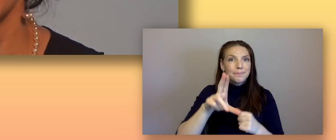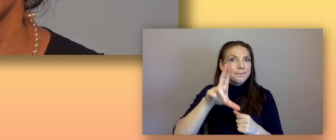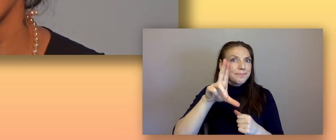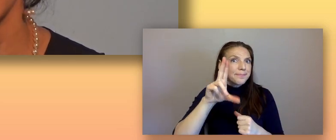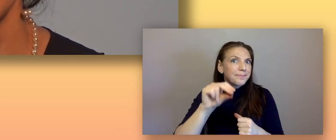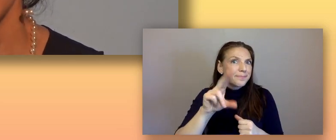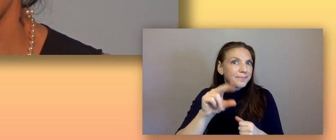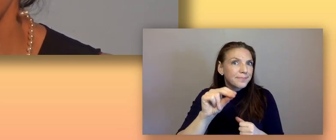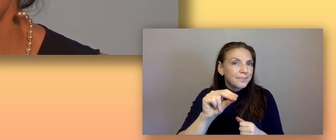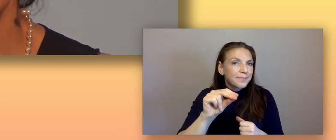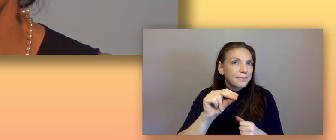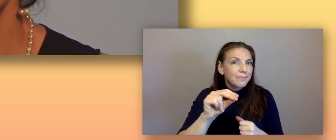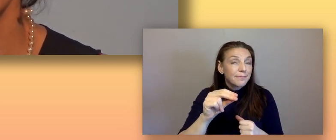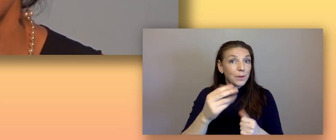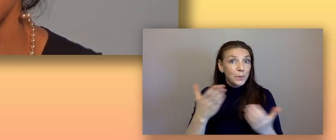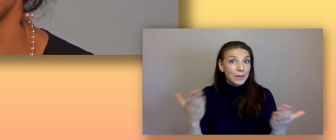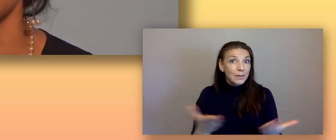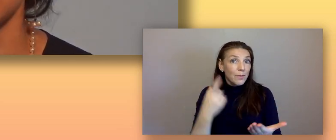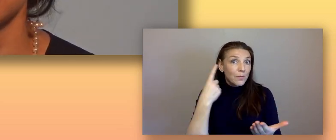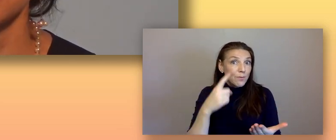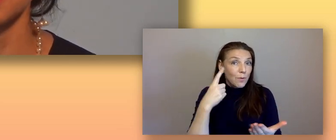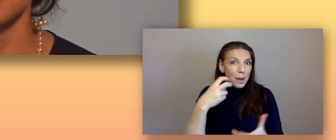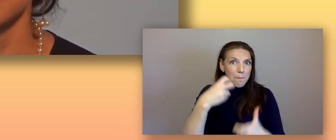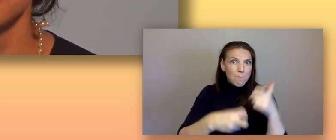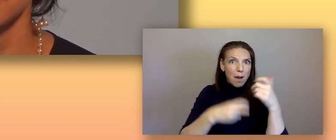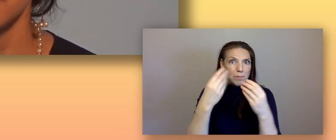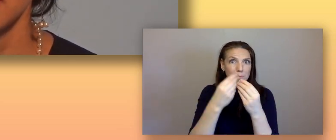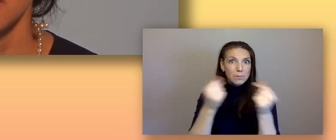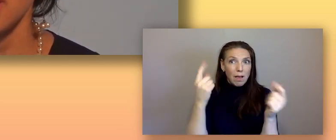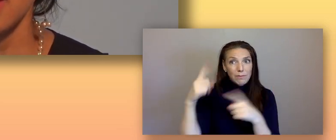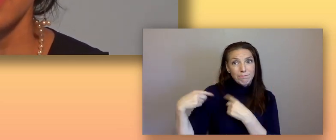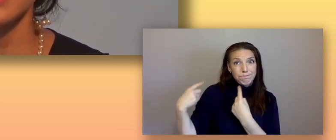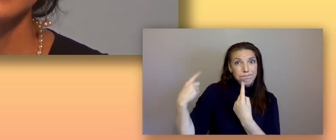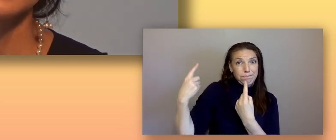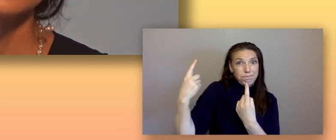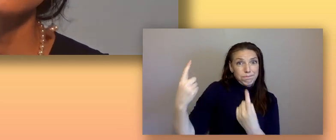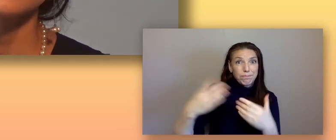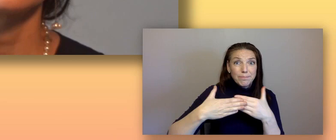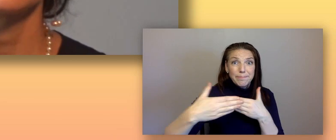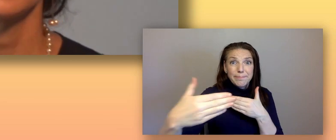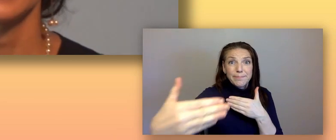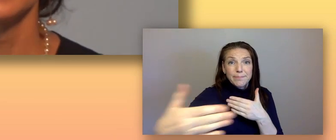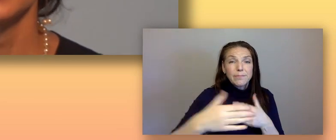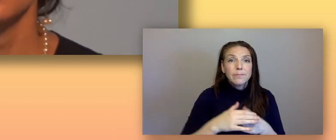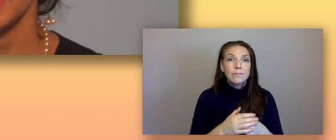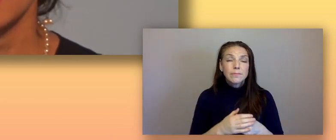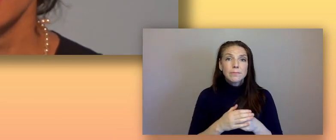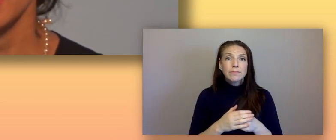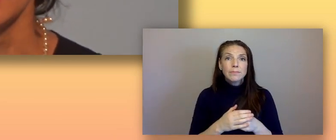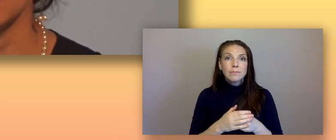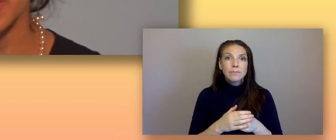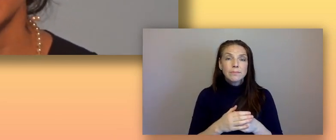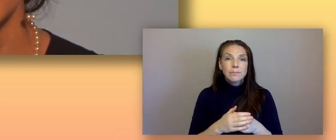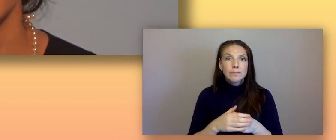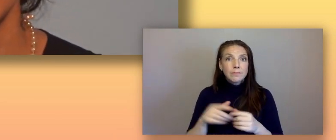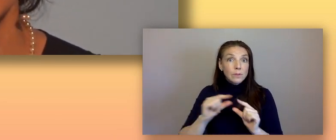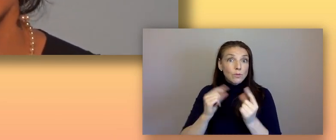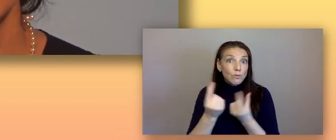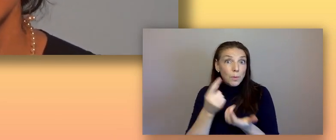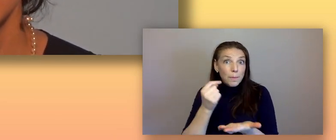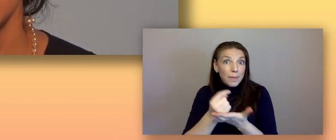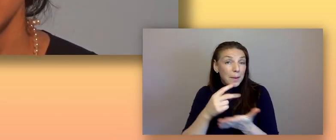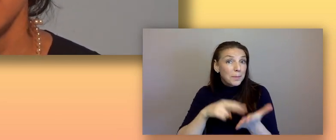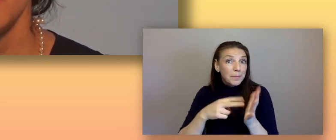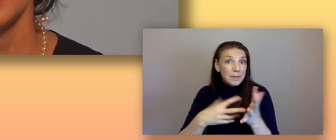a lifetime of past and future problems. This is a place where it was your